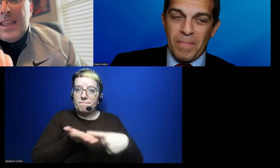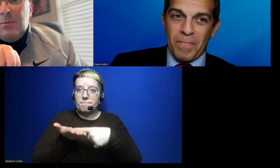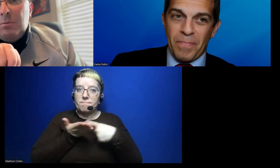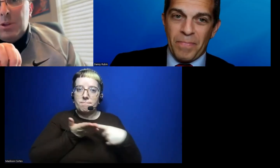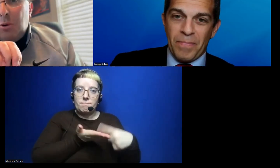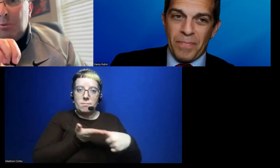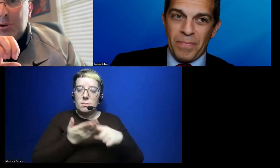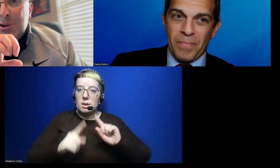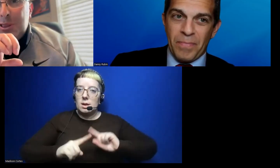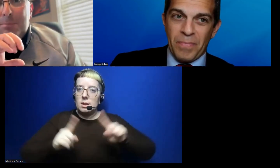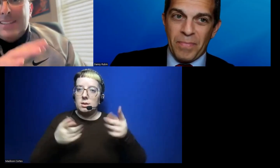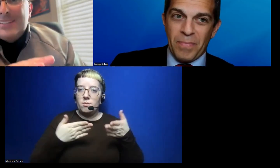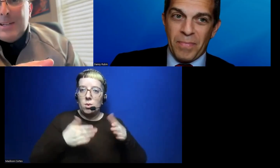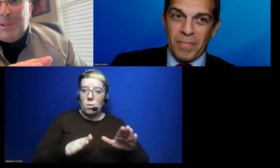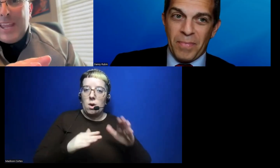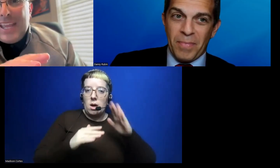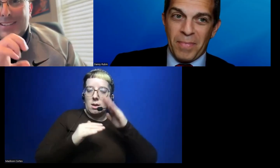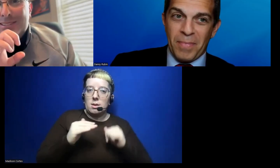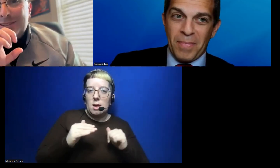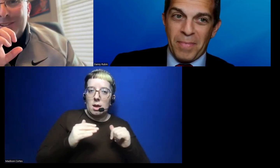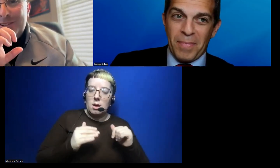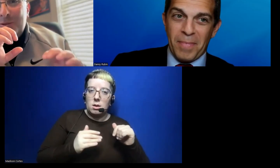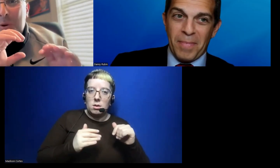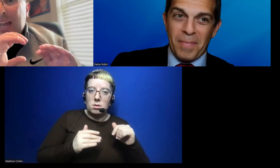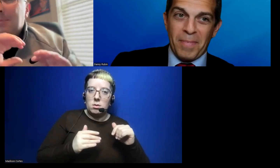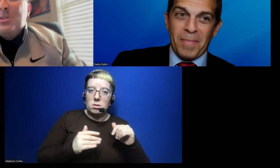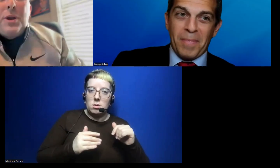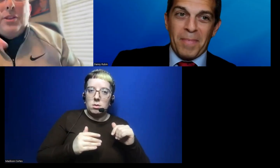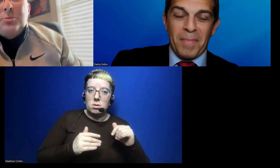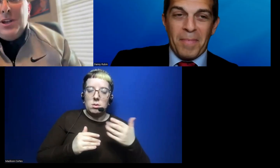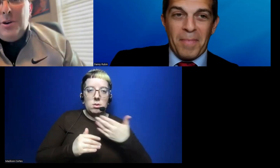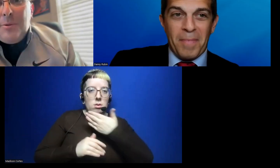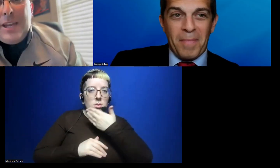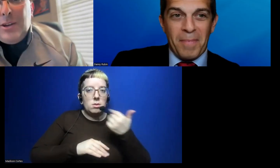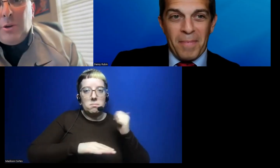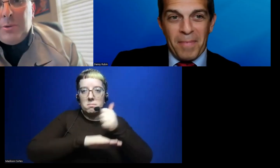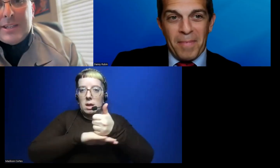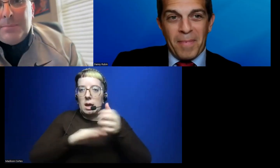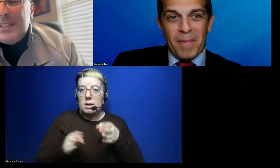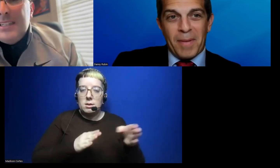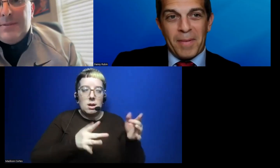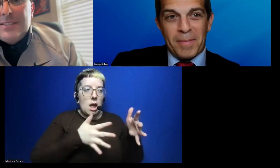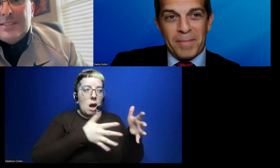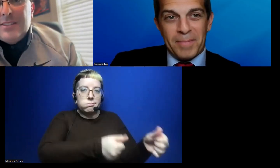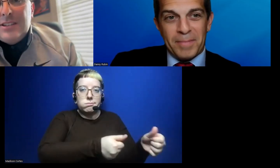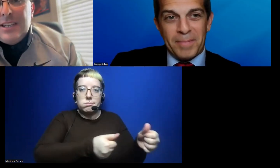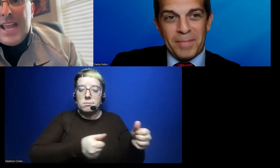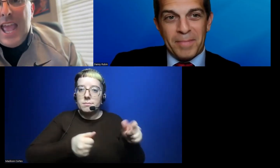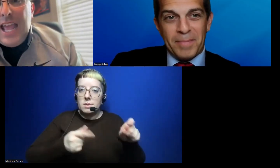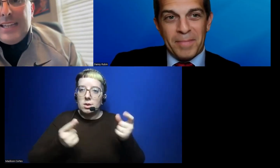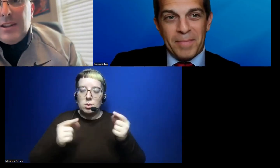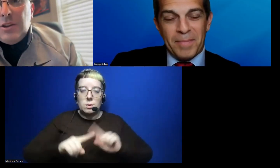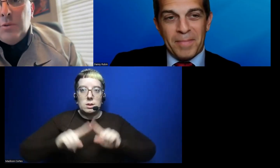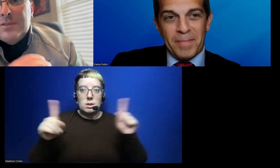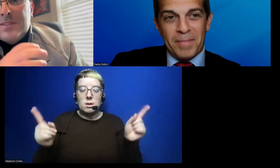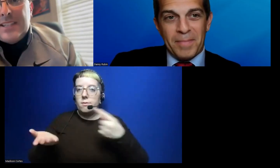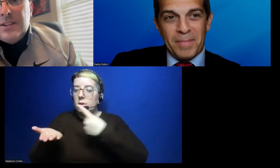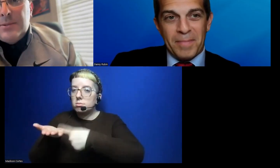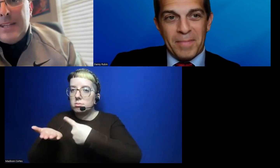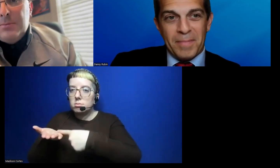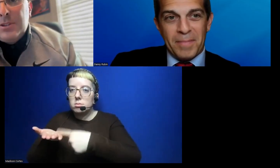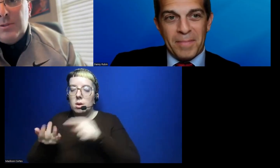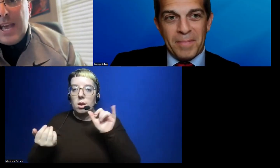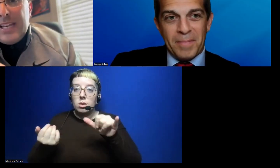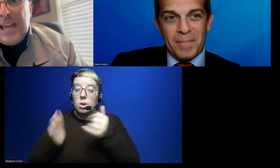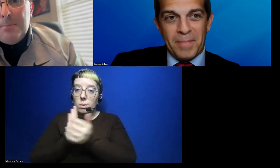different way than, the best laid plans had to be thrown out the window. We had to do it with a completely different discussion. And those